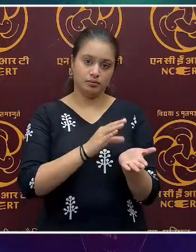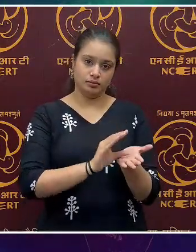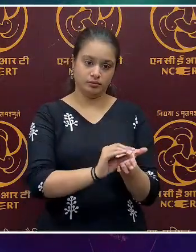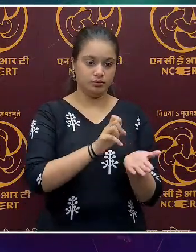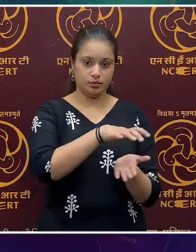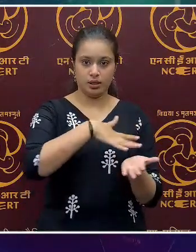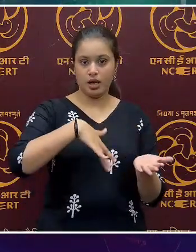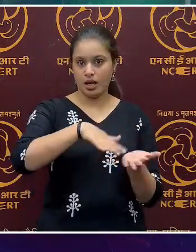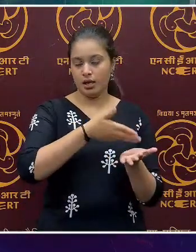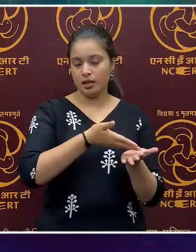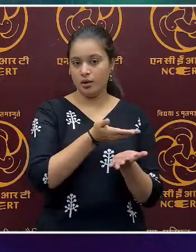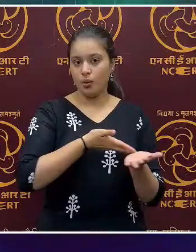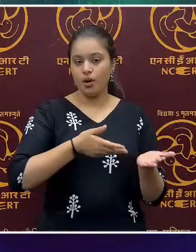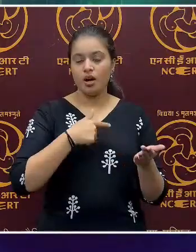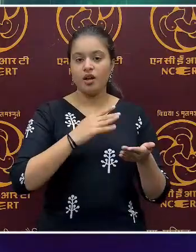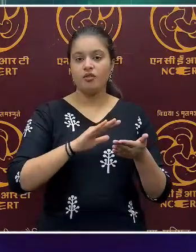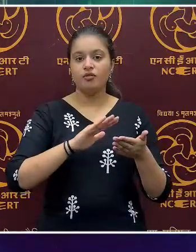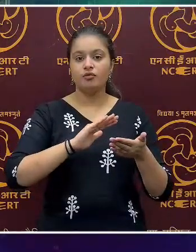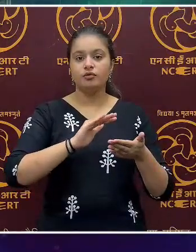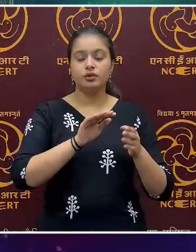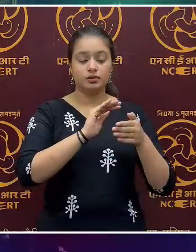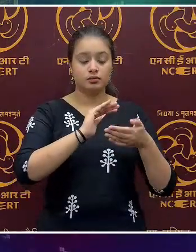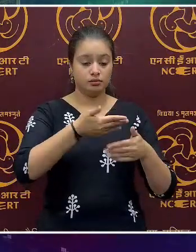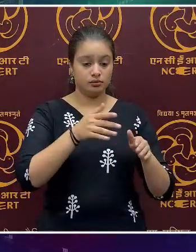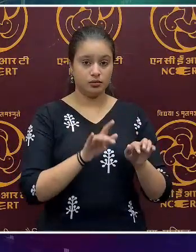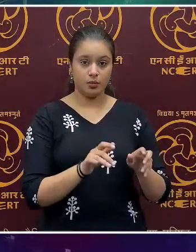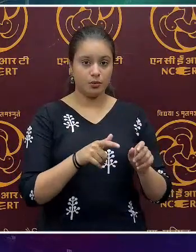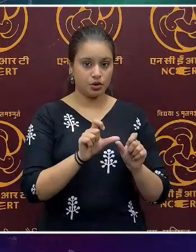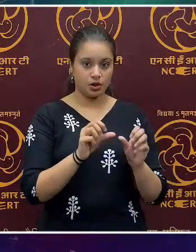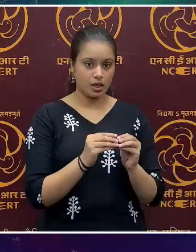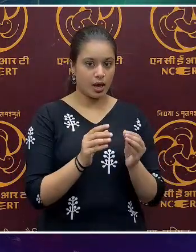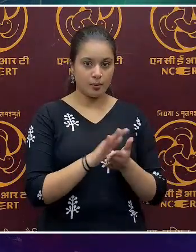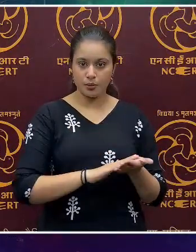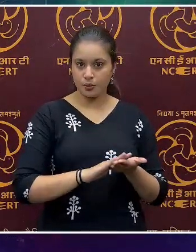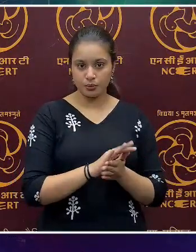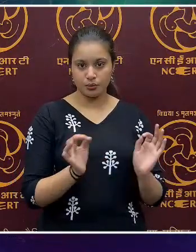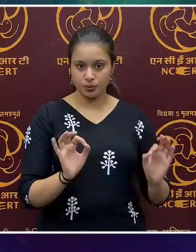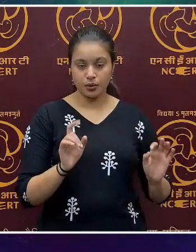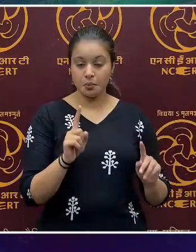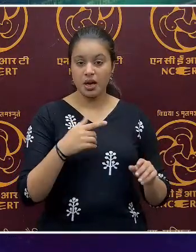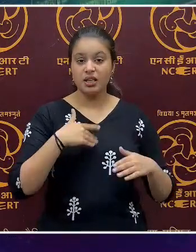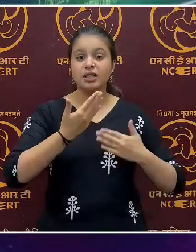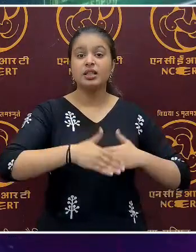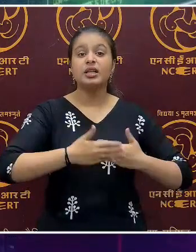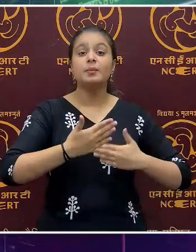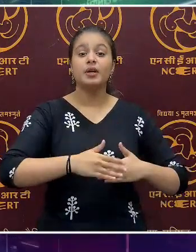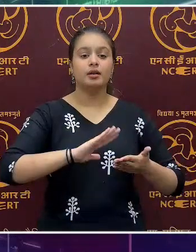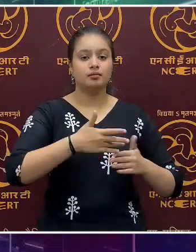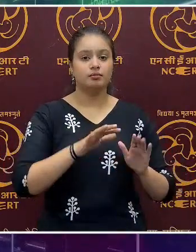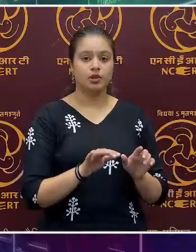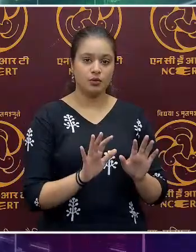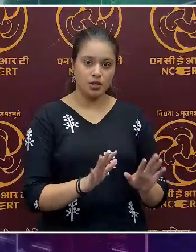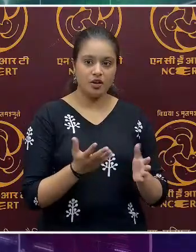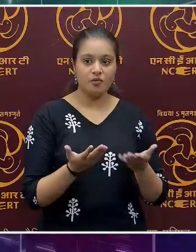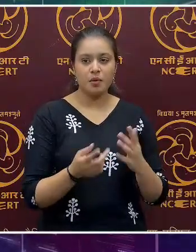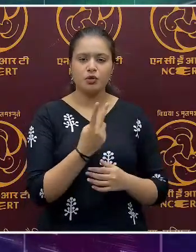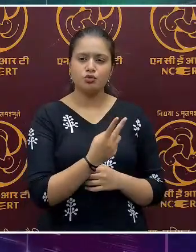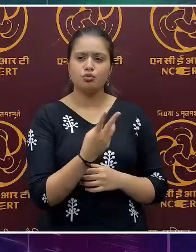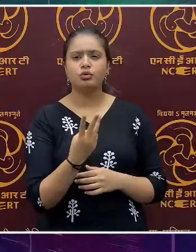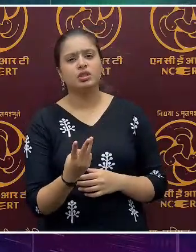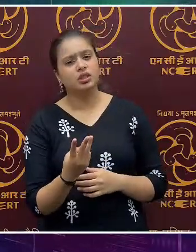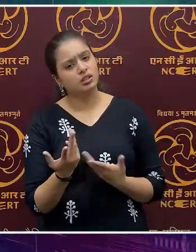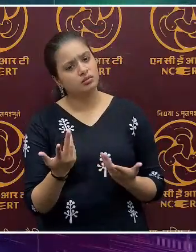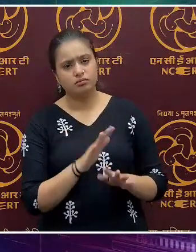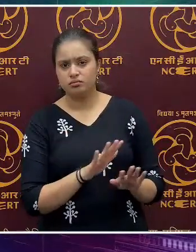rural areas, computer lab is not there. If it is there, like very limited computer is there. Suppose 2 or 3 PC is